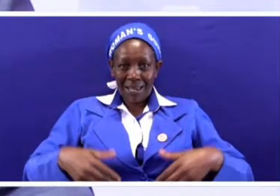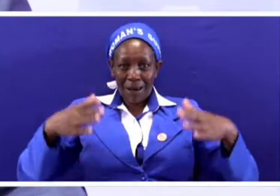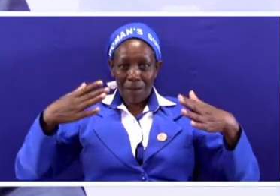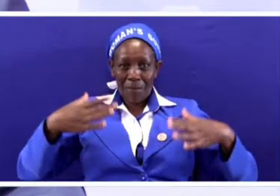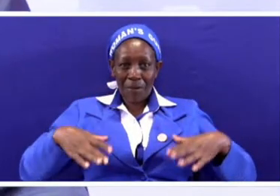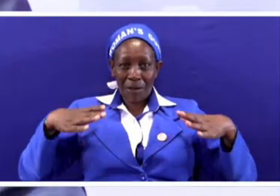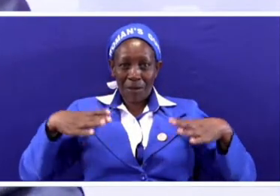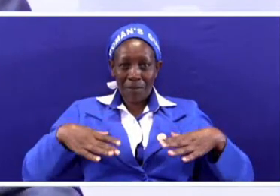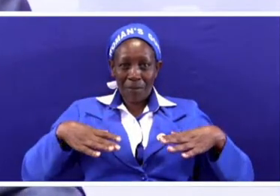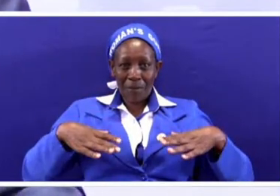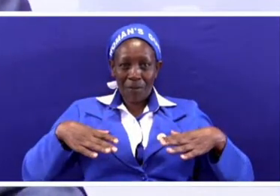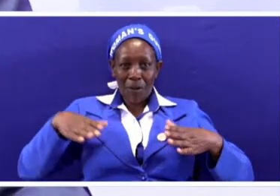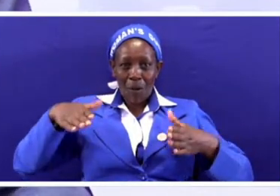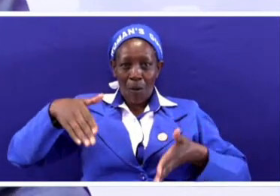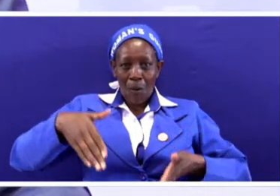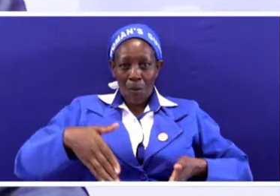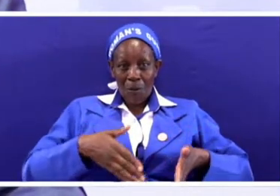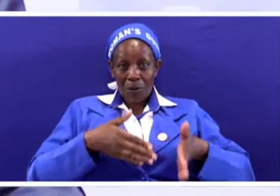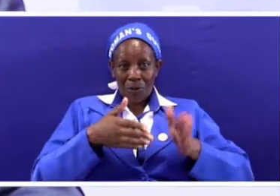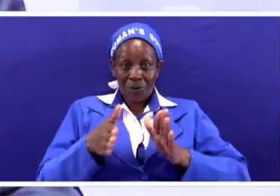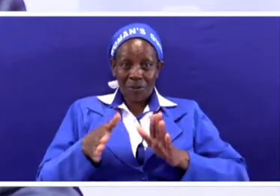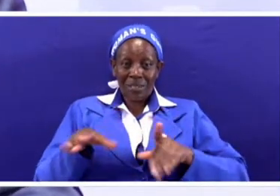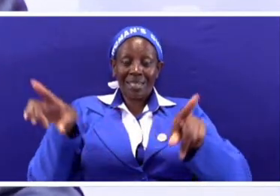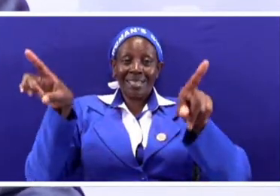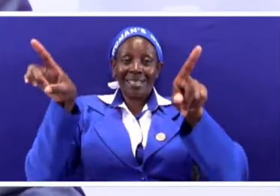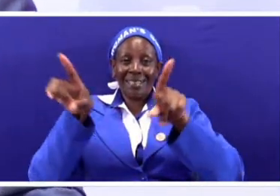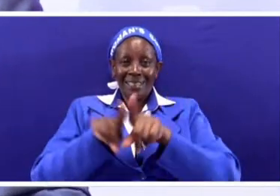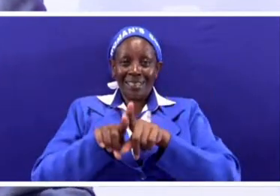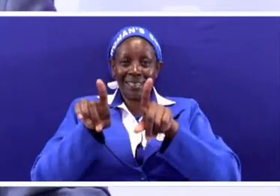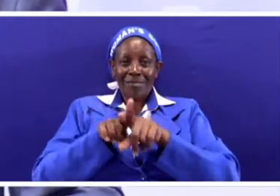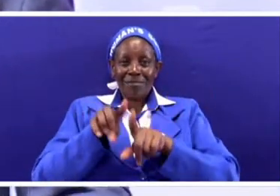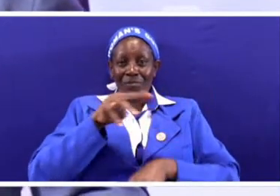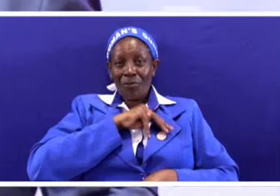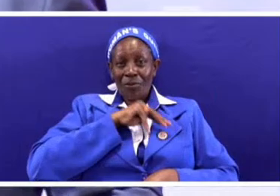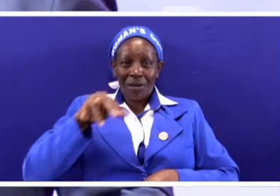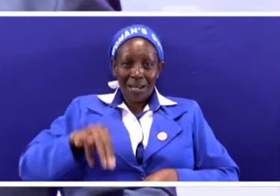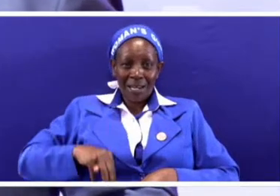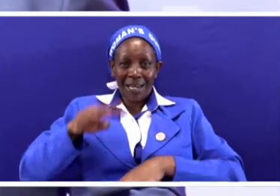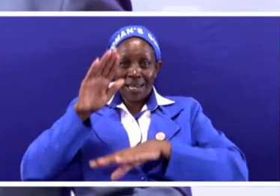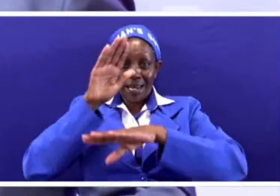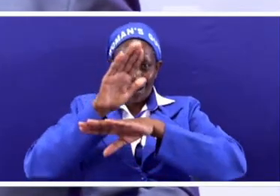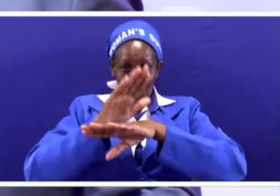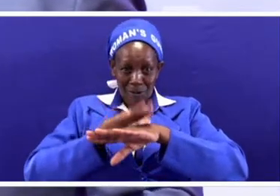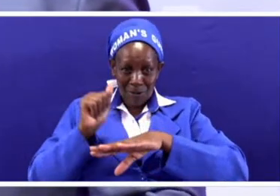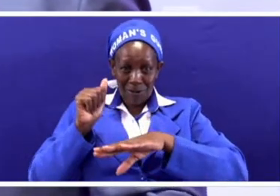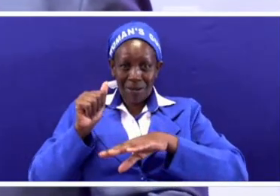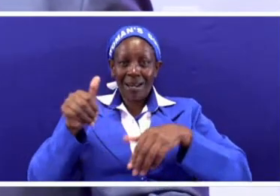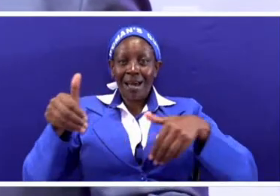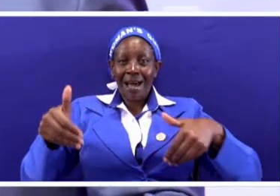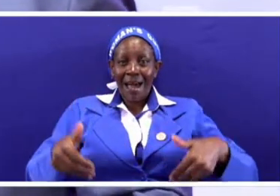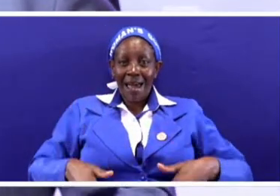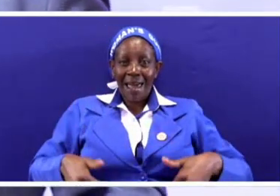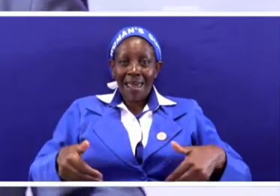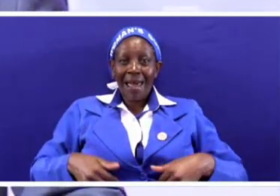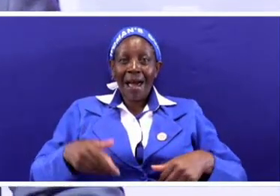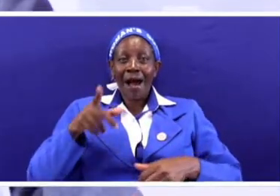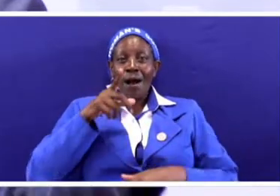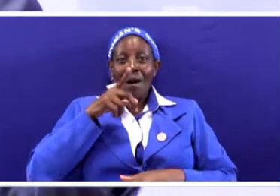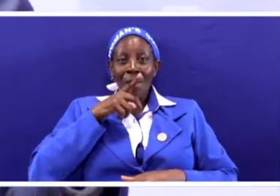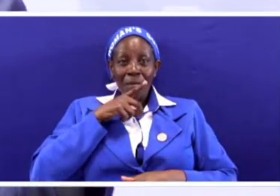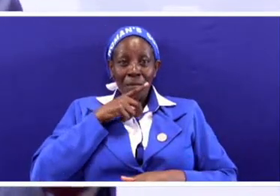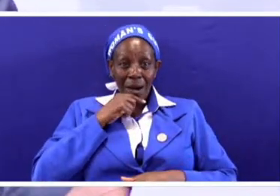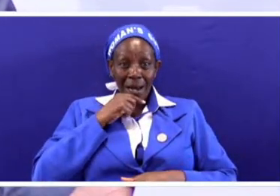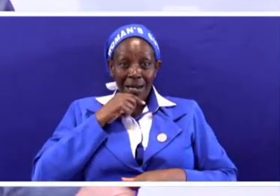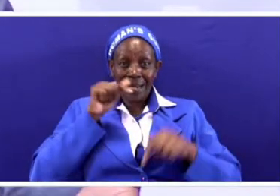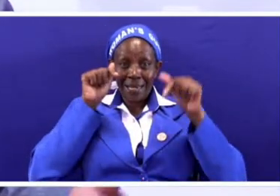way our moderator has taken a risk to give a young theologian this